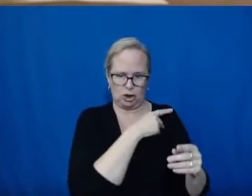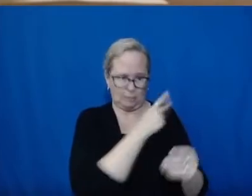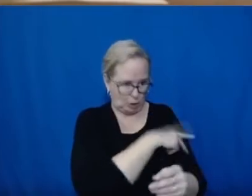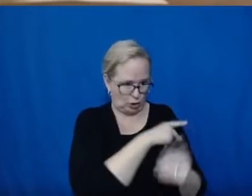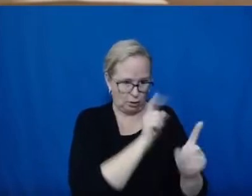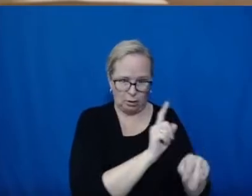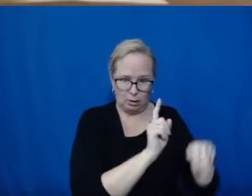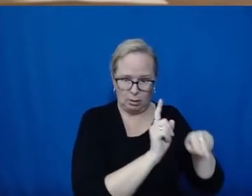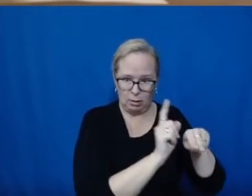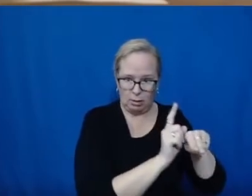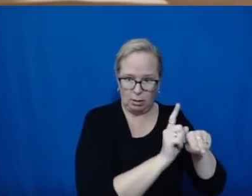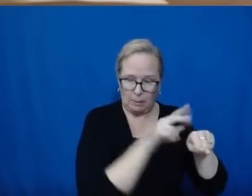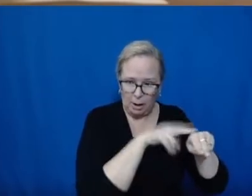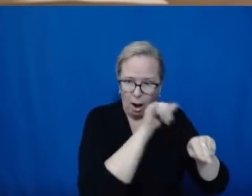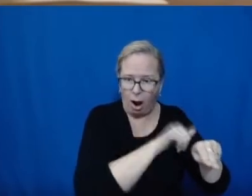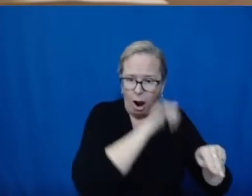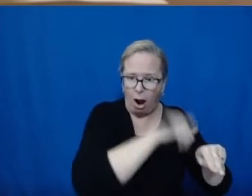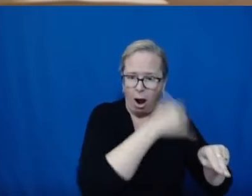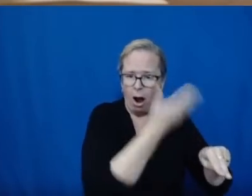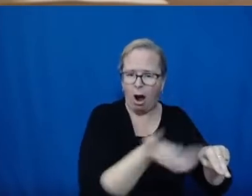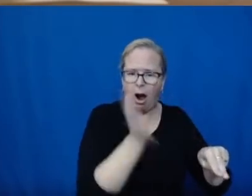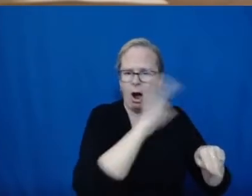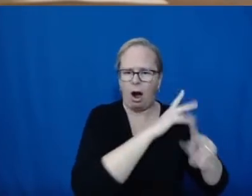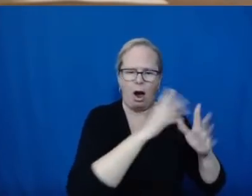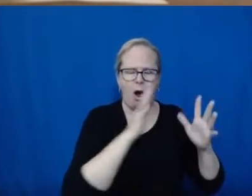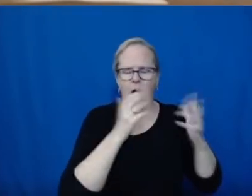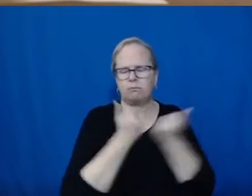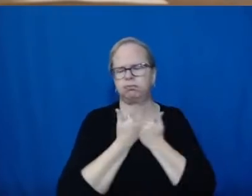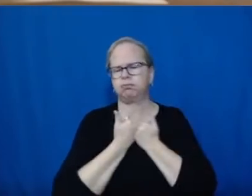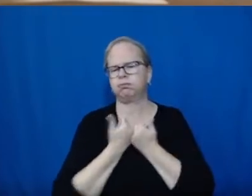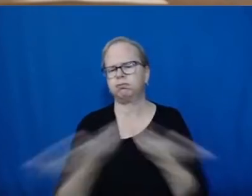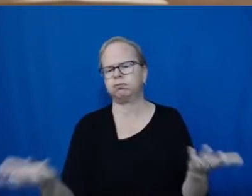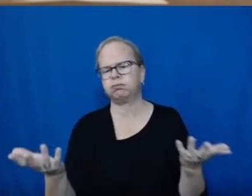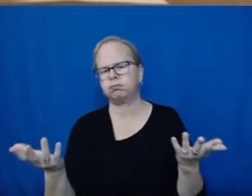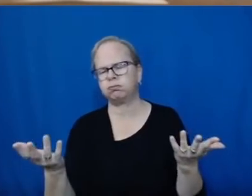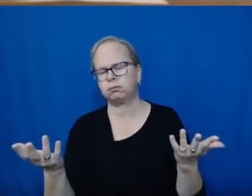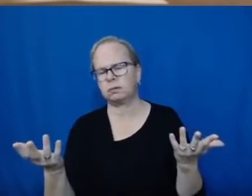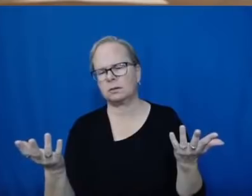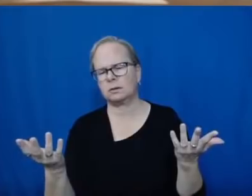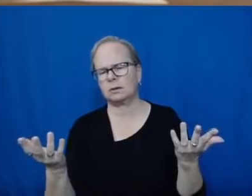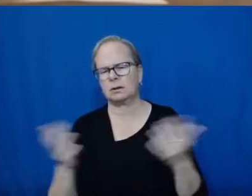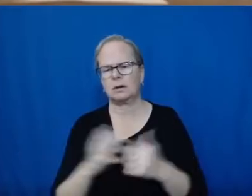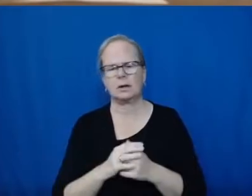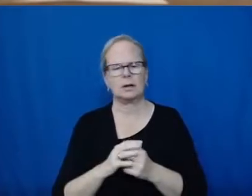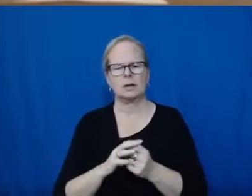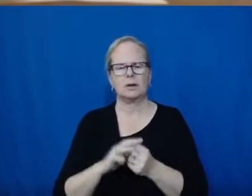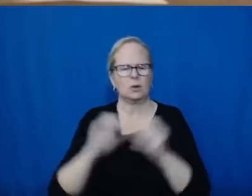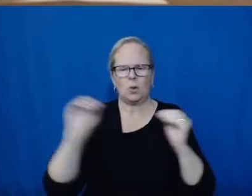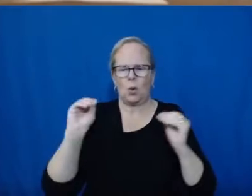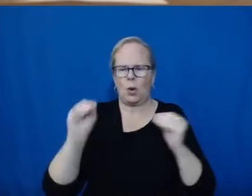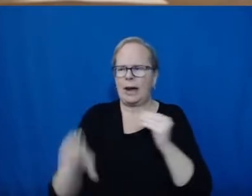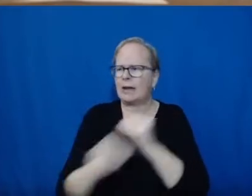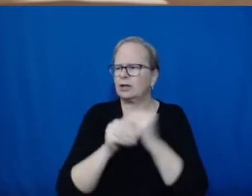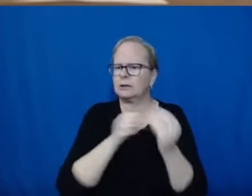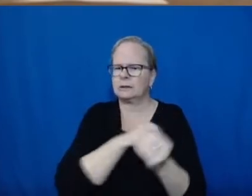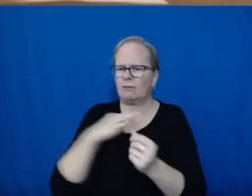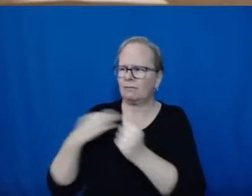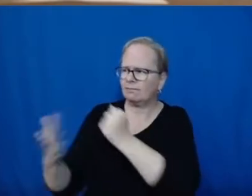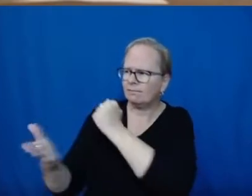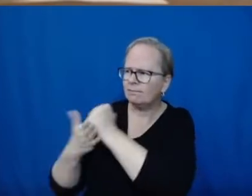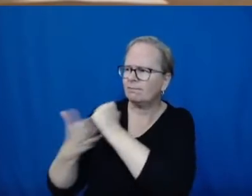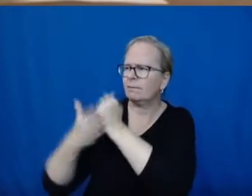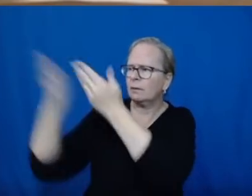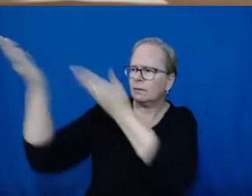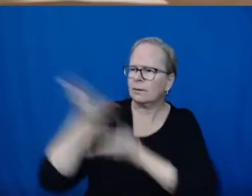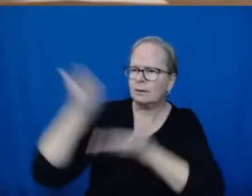staff members. Rural staff sometimes spend the entire shift hoping that no other critical patients come in because there are no extra staff to help. To understand